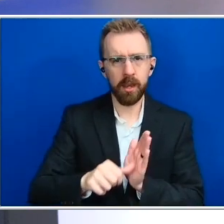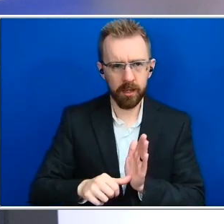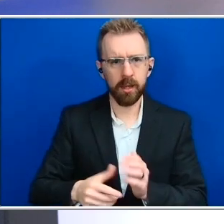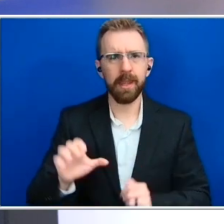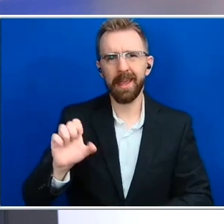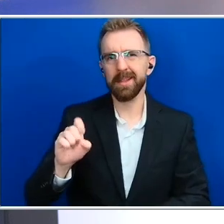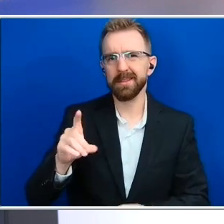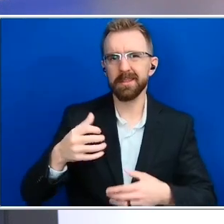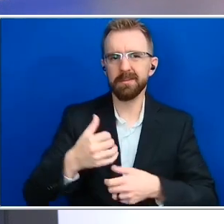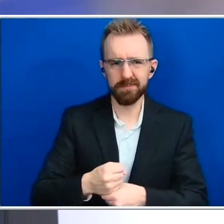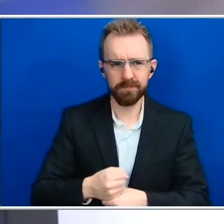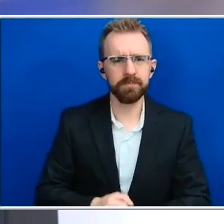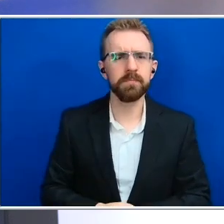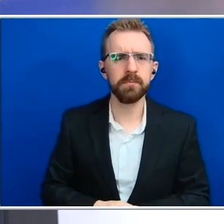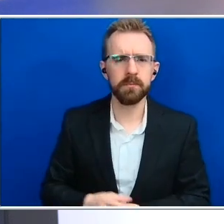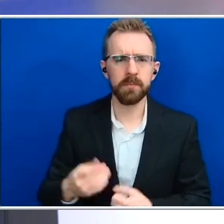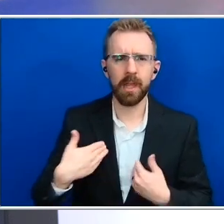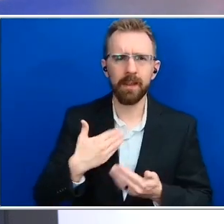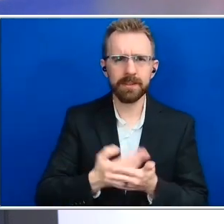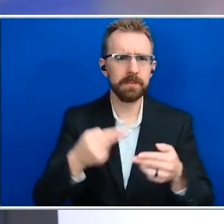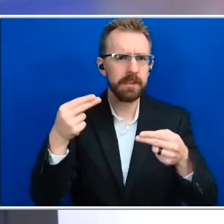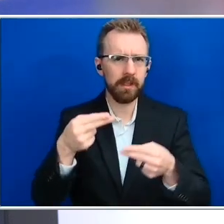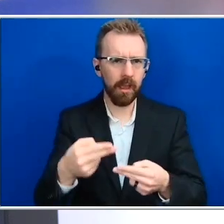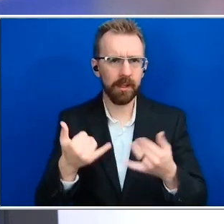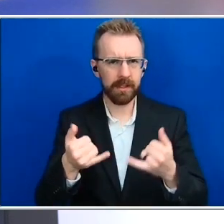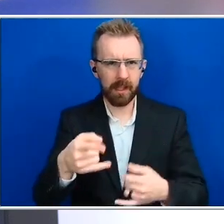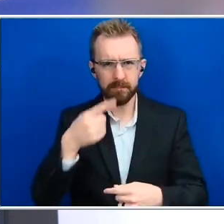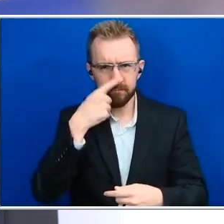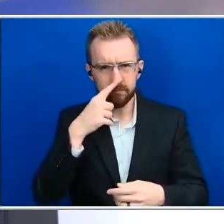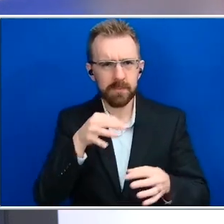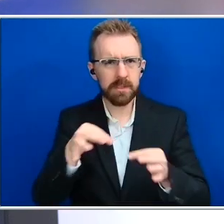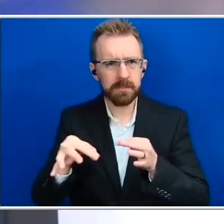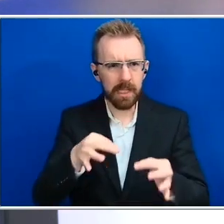some slides today. Can you explain the esophagectomy?